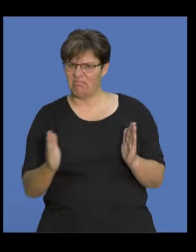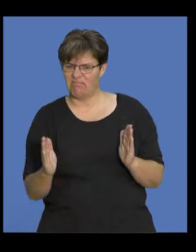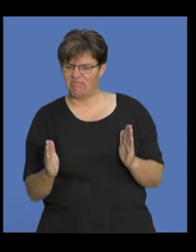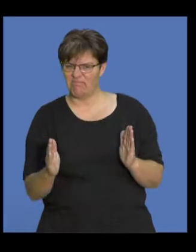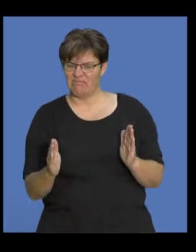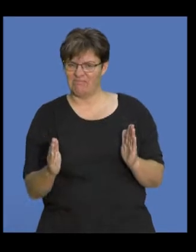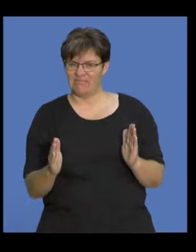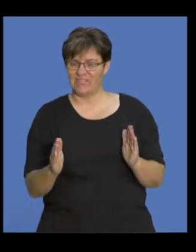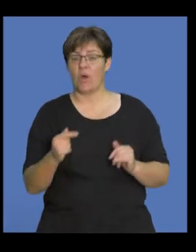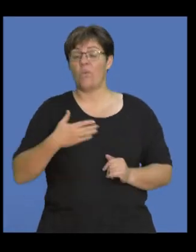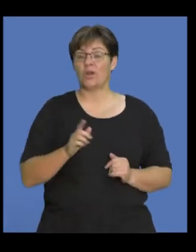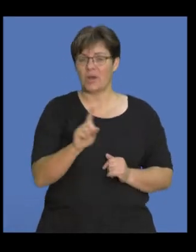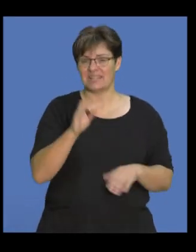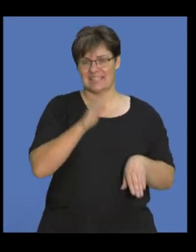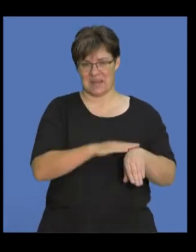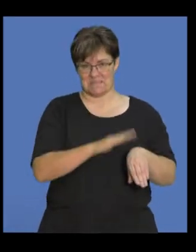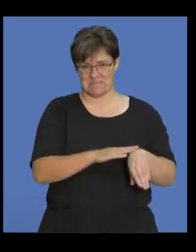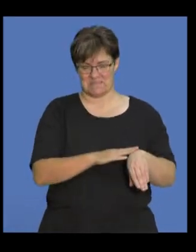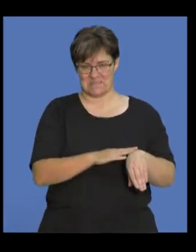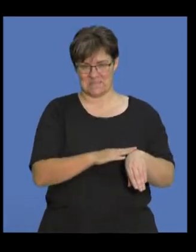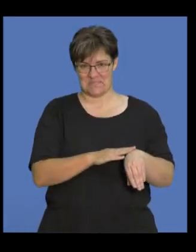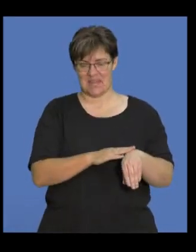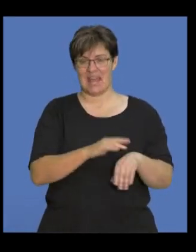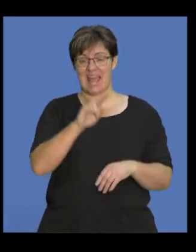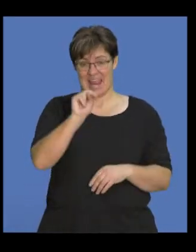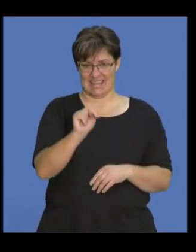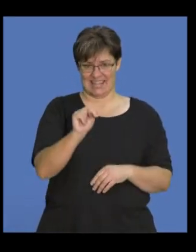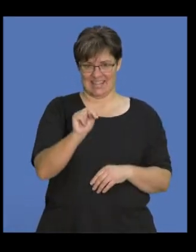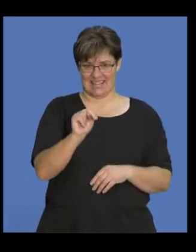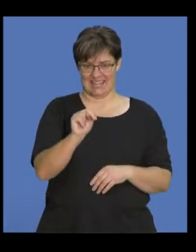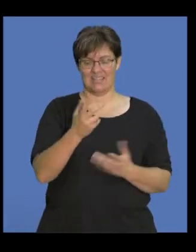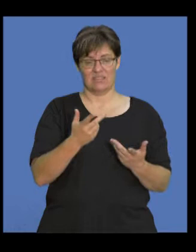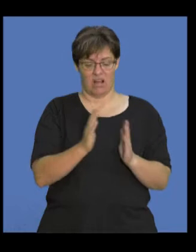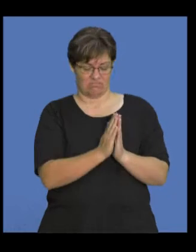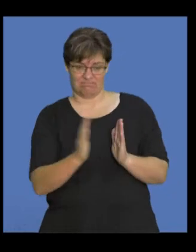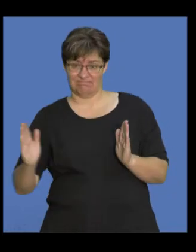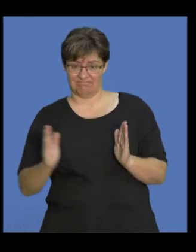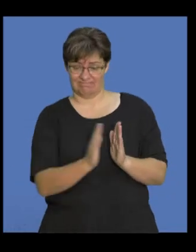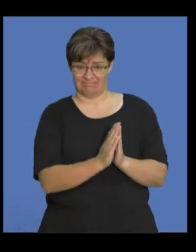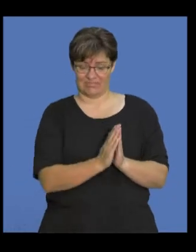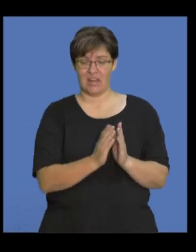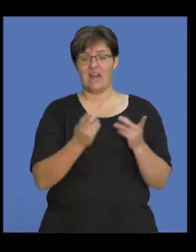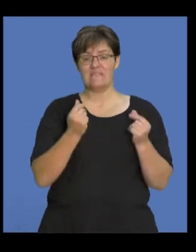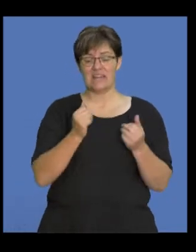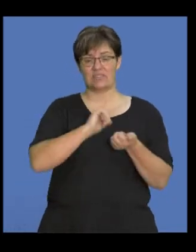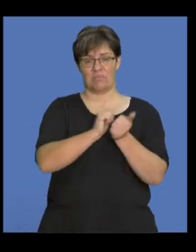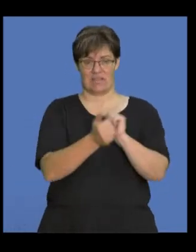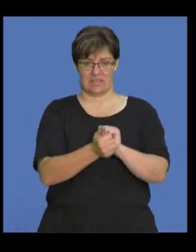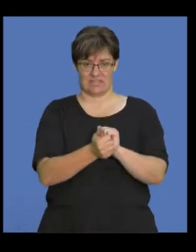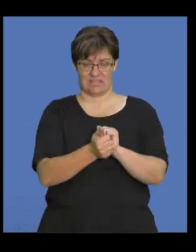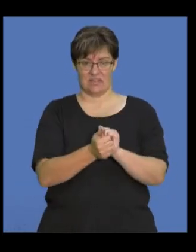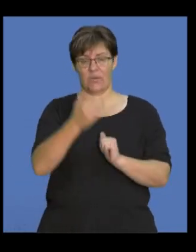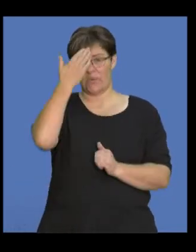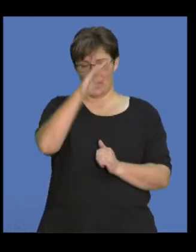we want time, right? We're talking about time, which is duration. In financial maths terms, we know time